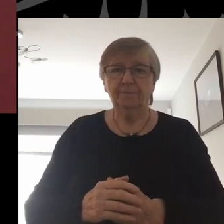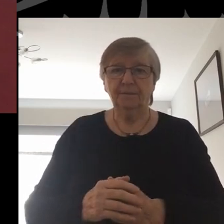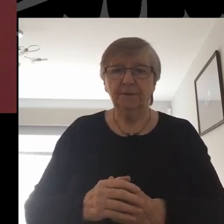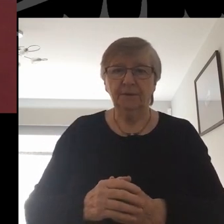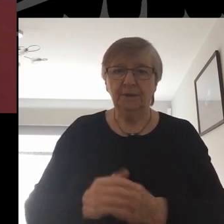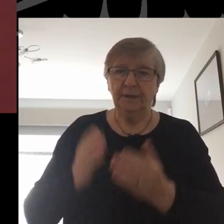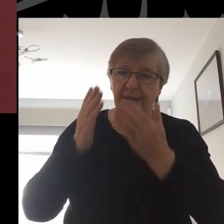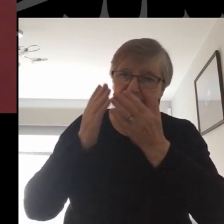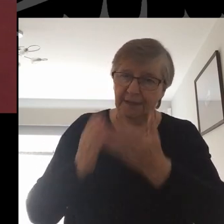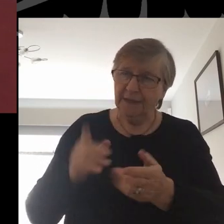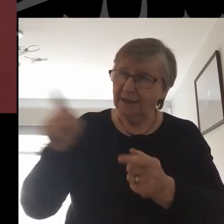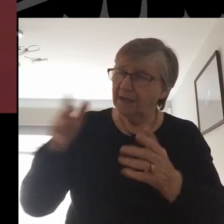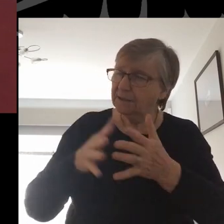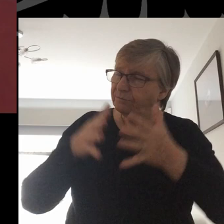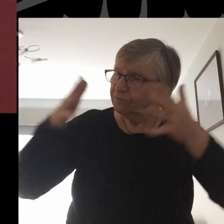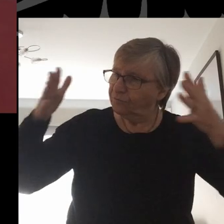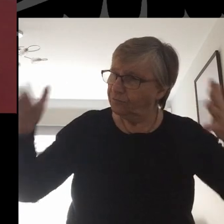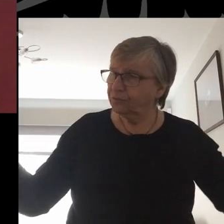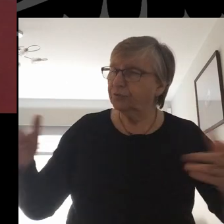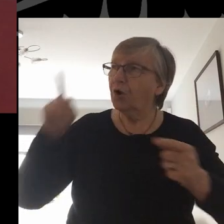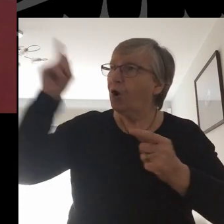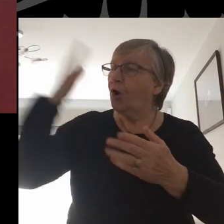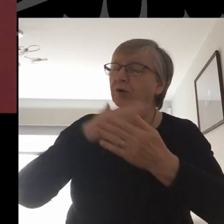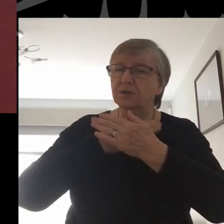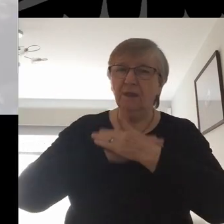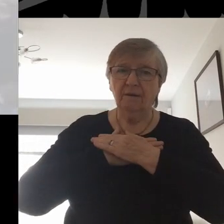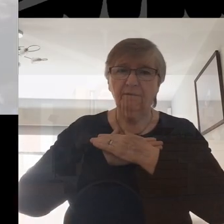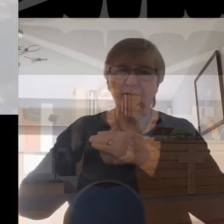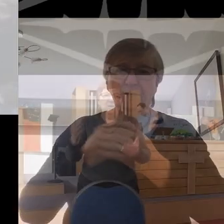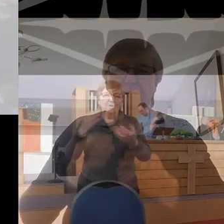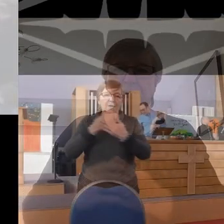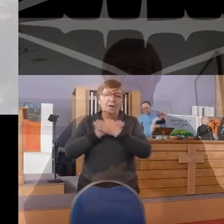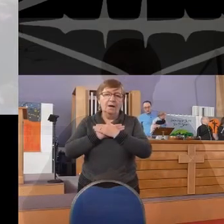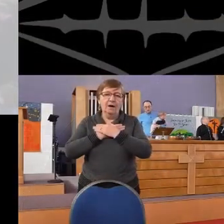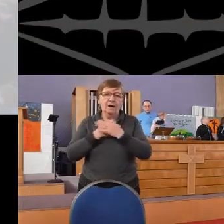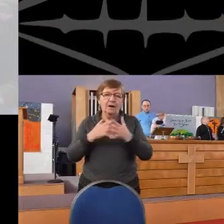Here is the vastness of God's love. Here is love, vast as the ocean.